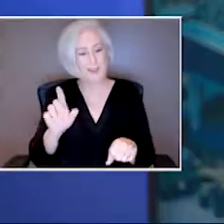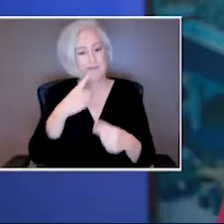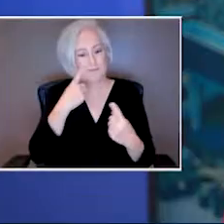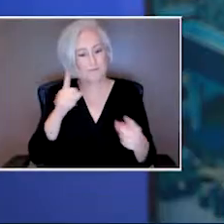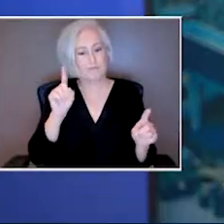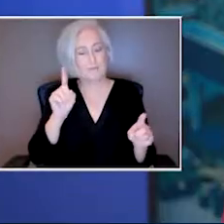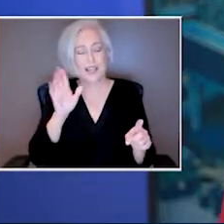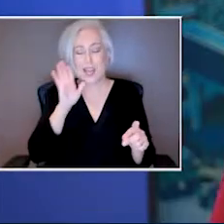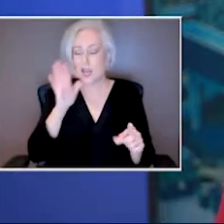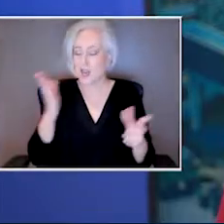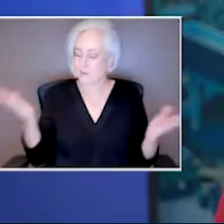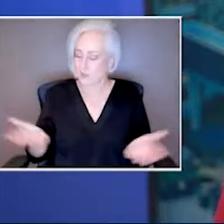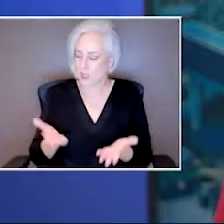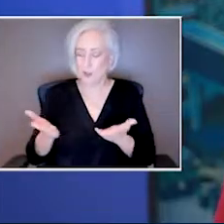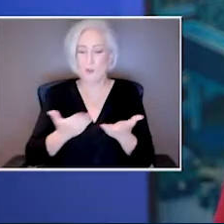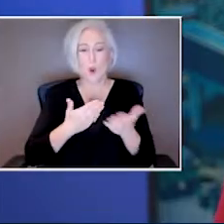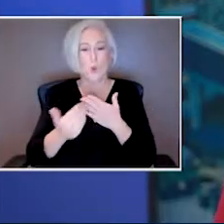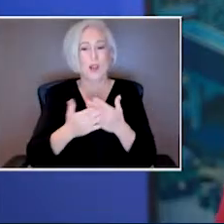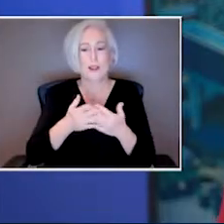you need.